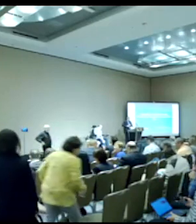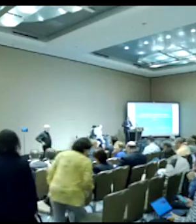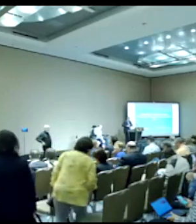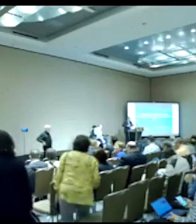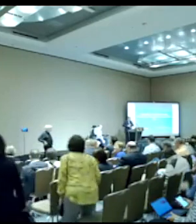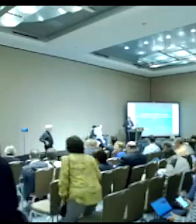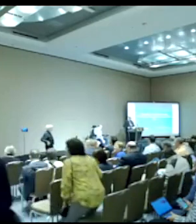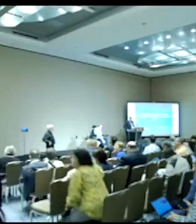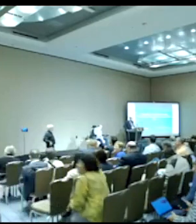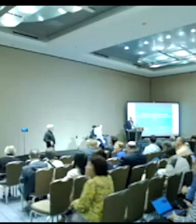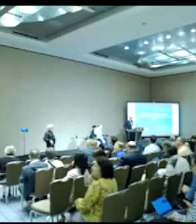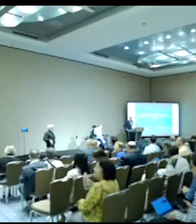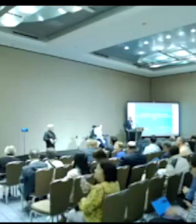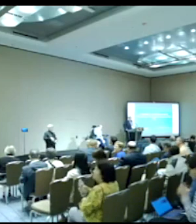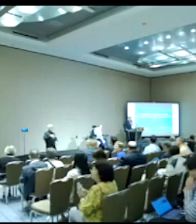Good afternoon.